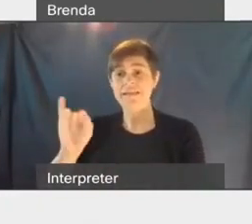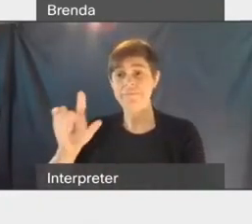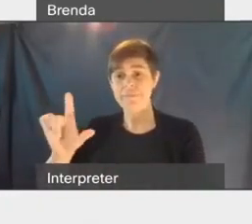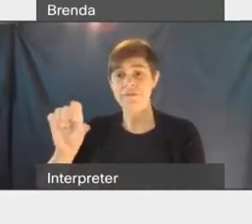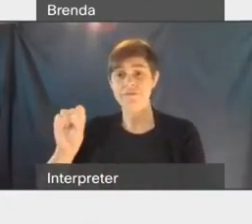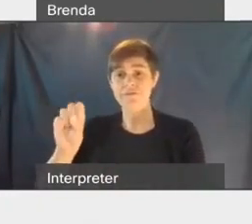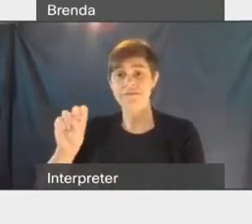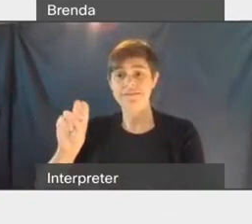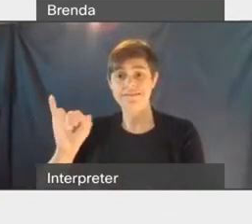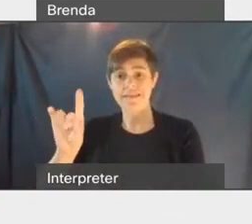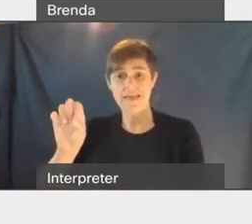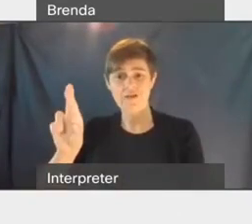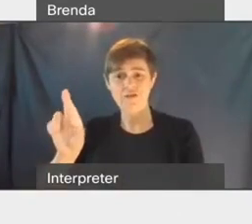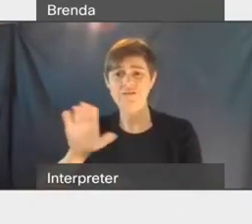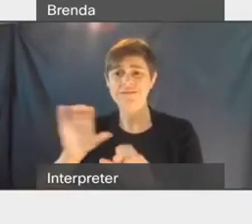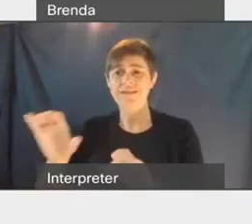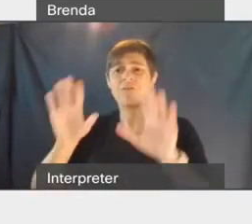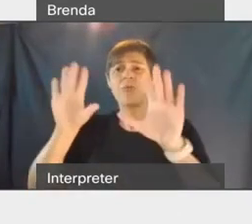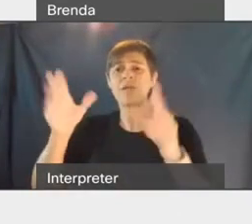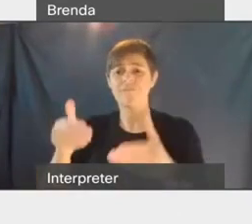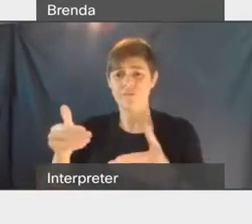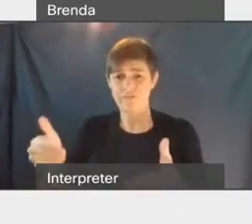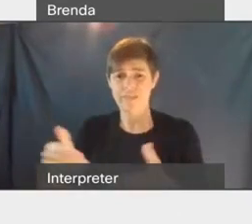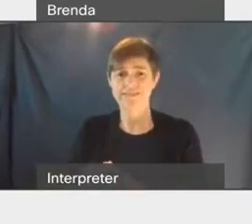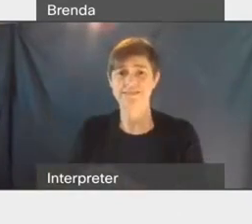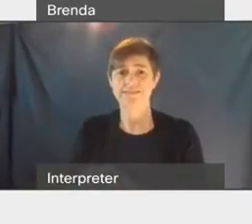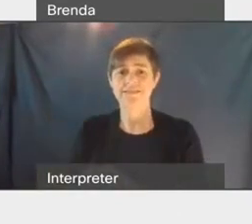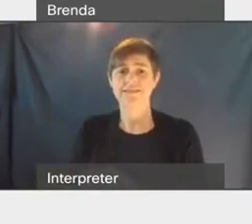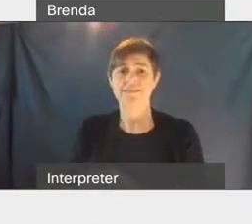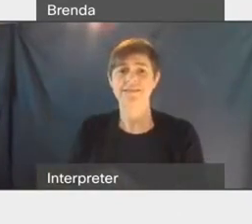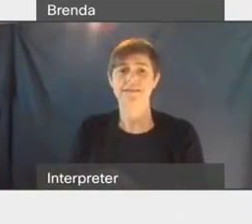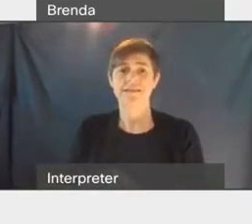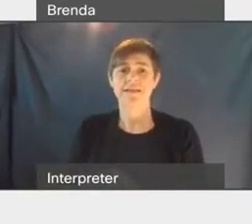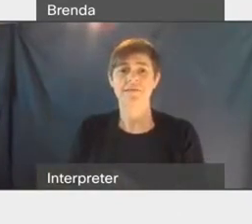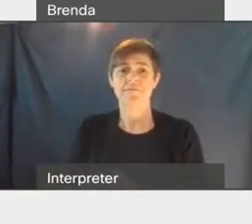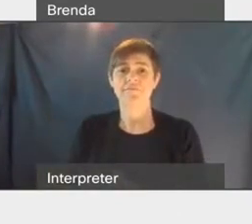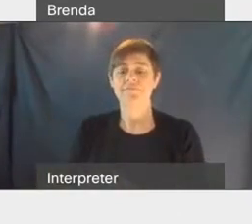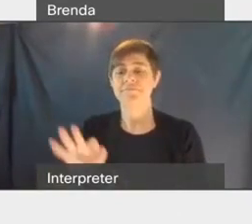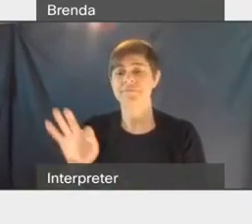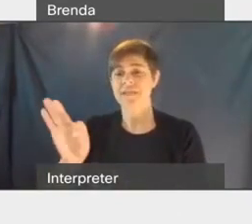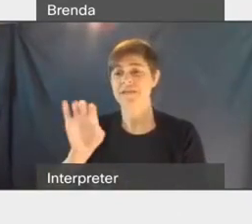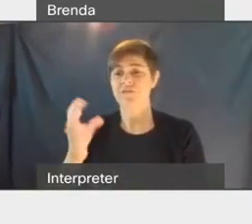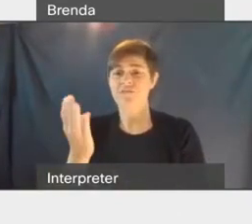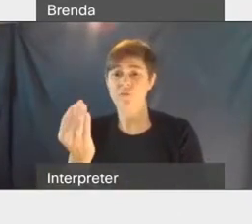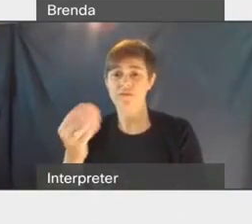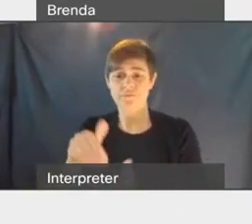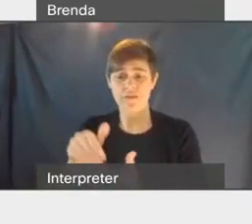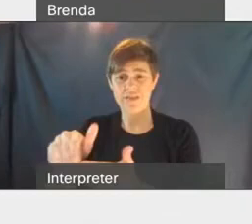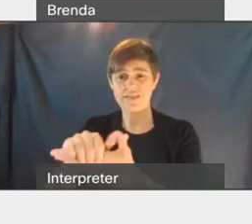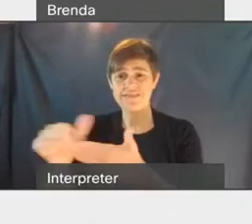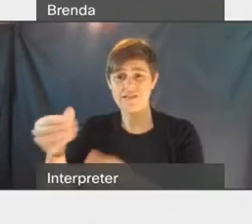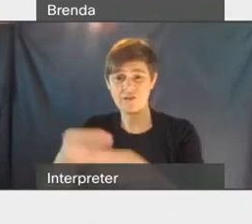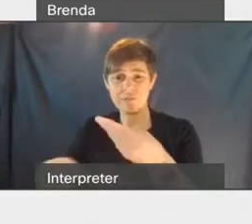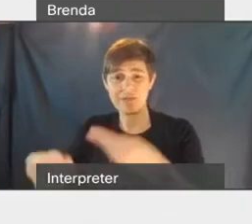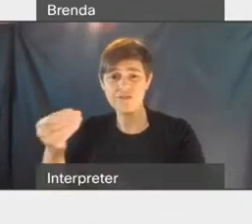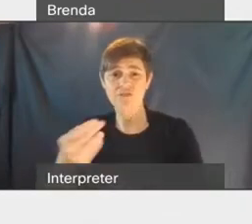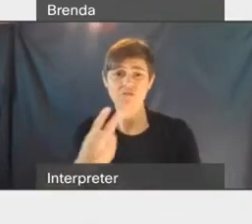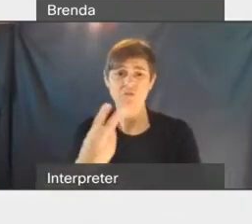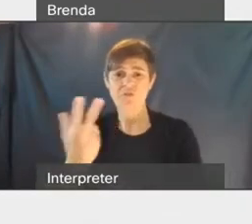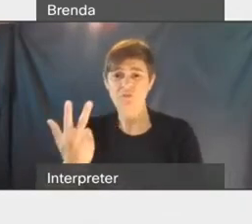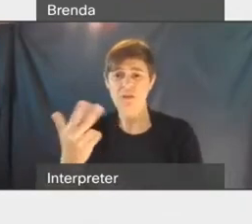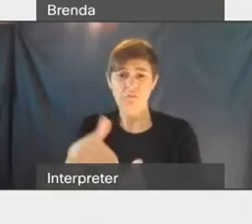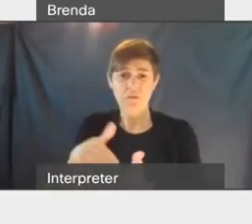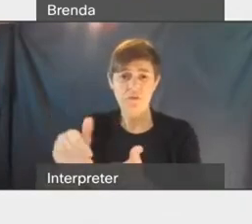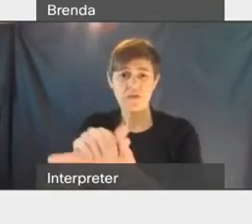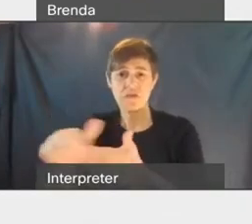things for us. A $914 million budget, probably $2 to $3 billion economic impact. Fort